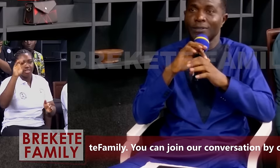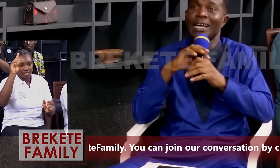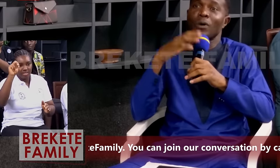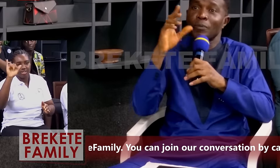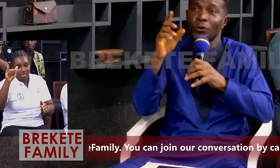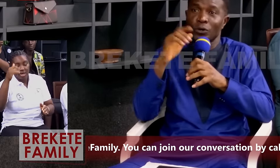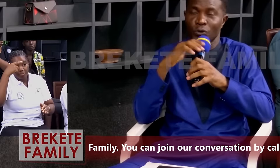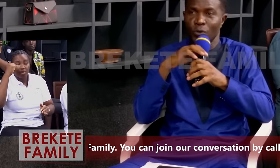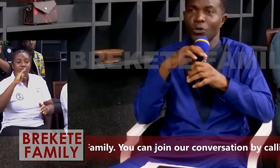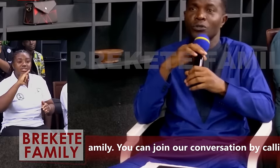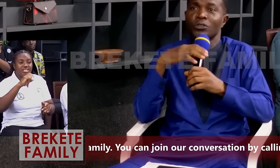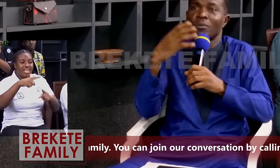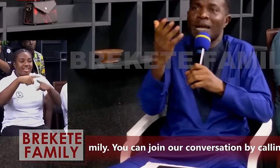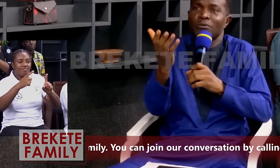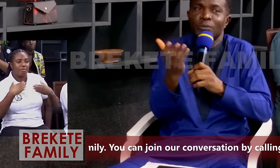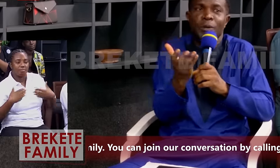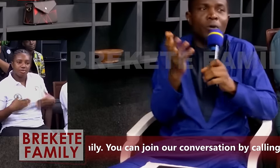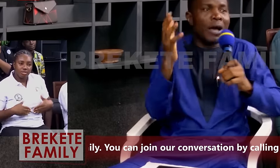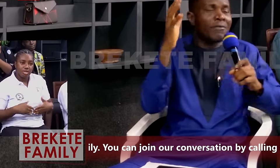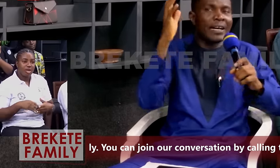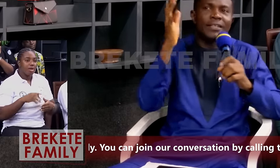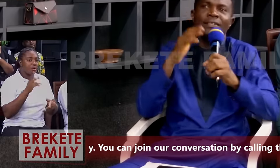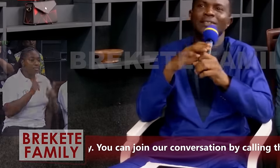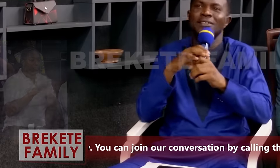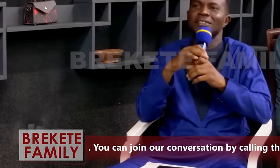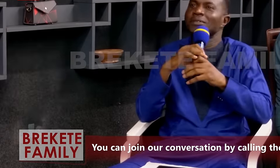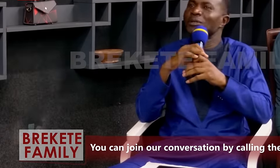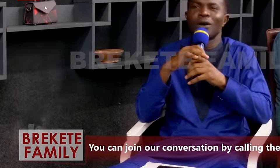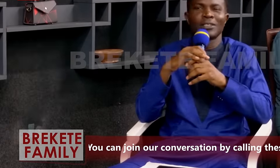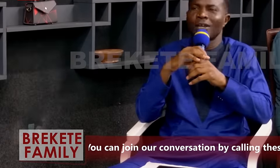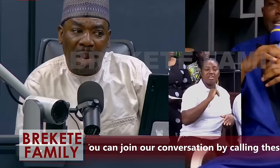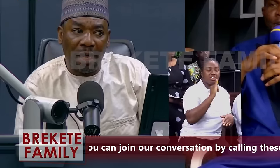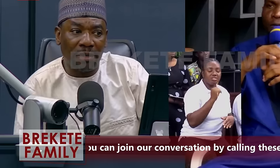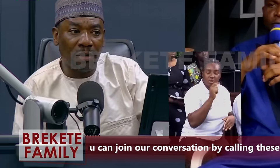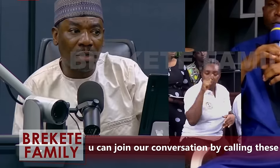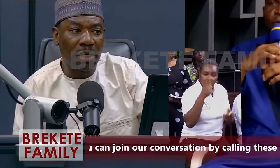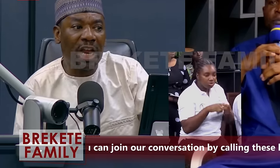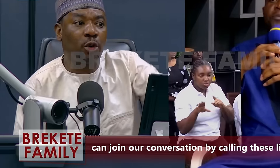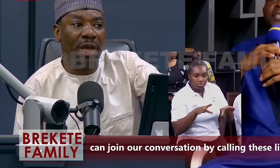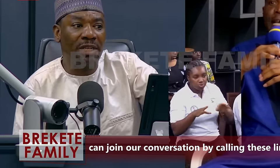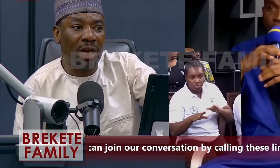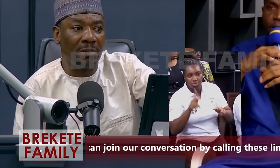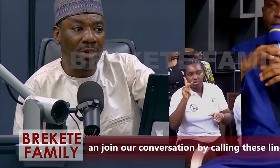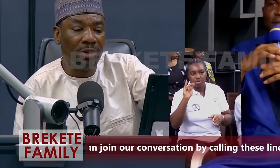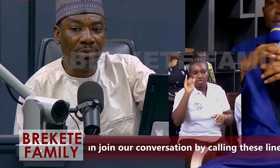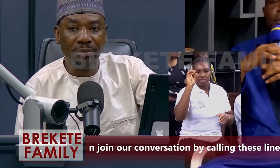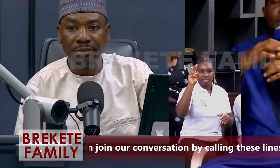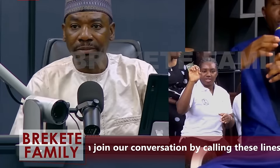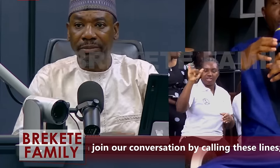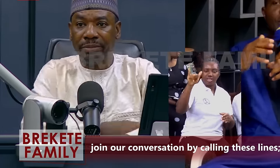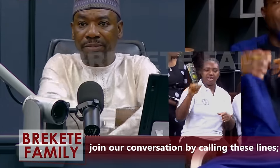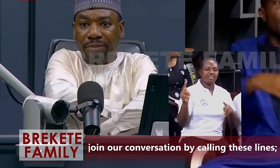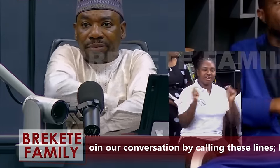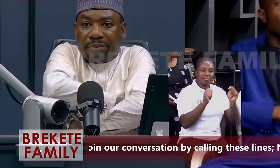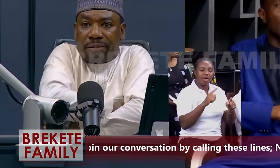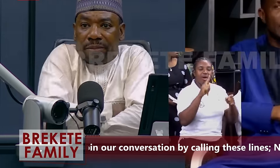Yes, that's what people don't know. So sometimes people have not be just to do kidney transplant. No, it's not enough. Not to maintain. Yes. Because